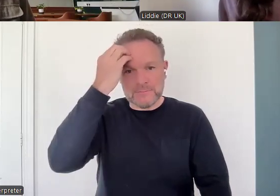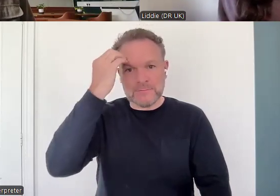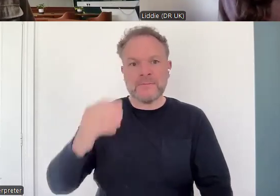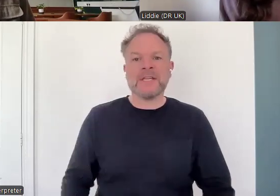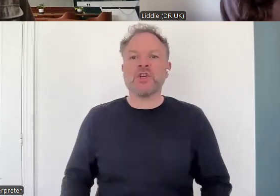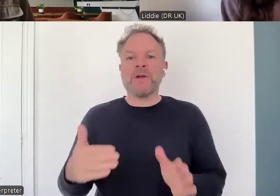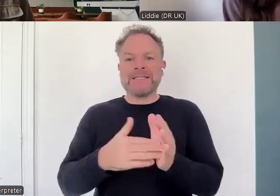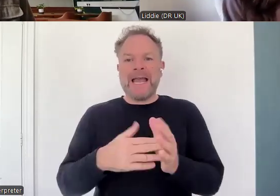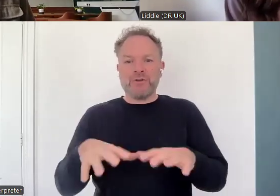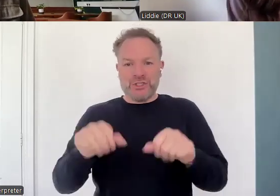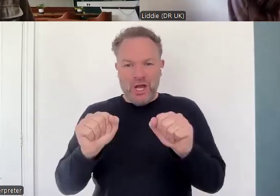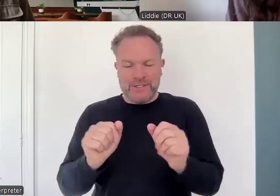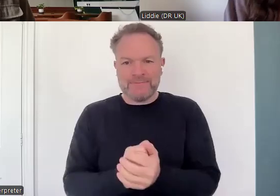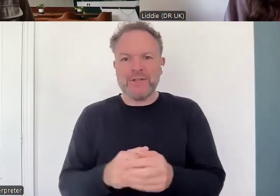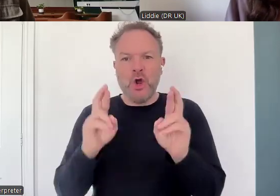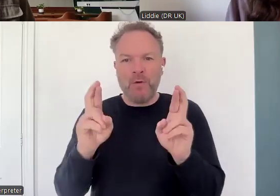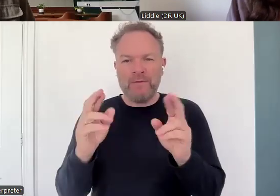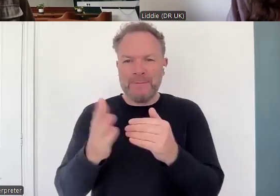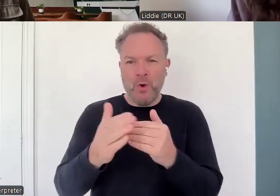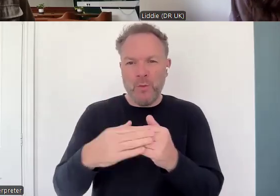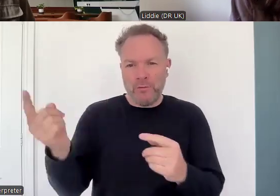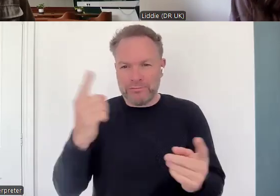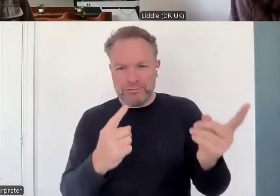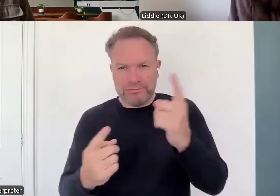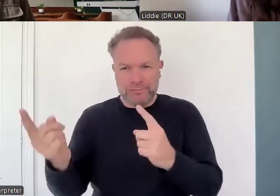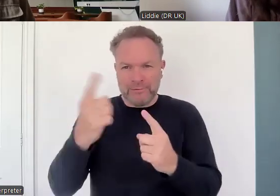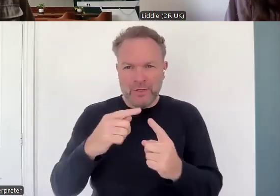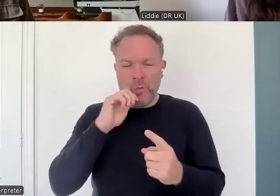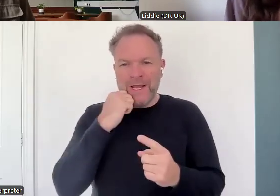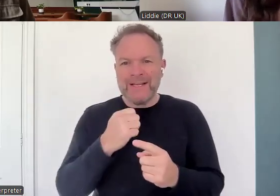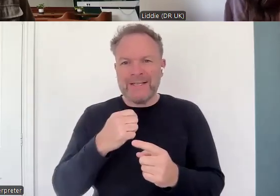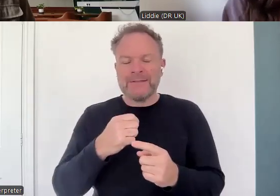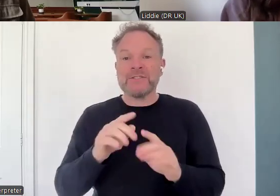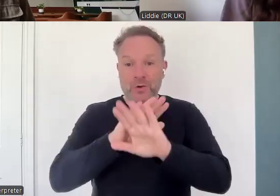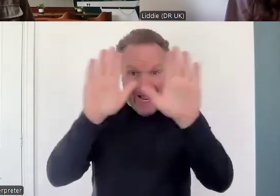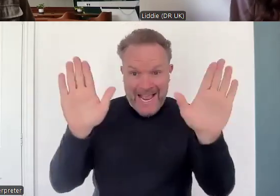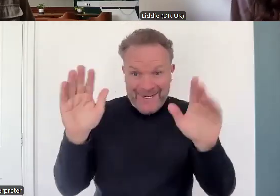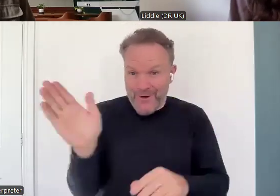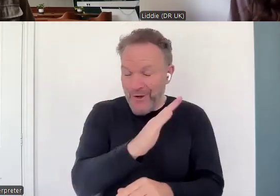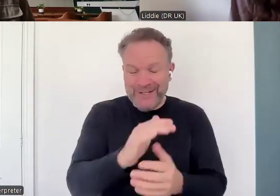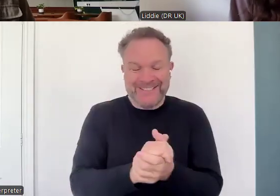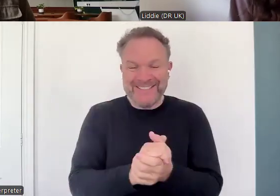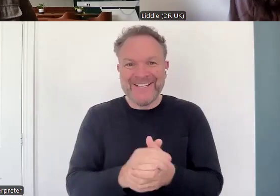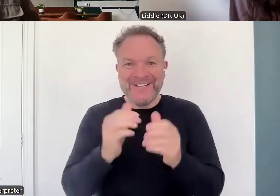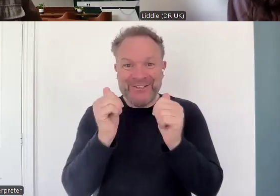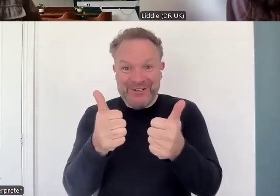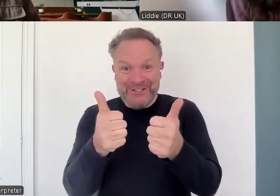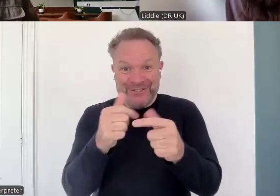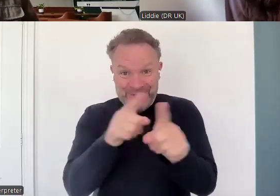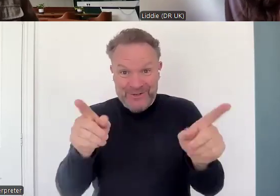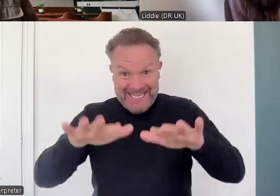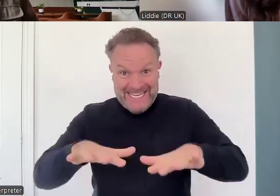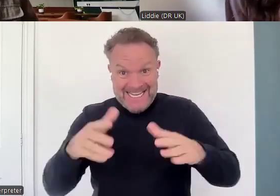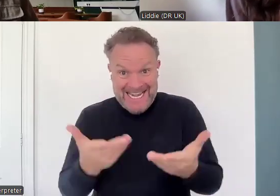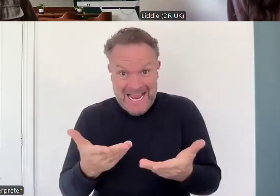we'll get started and hopefully a few more people will be joining as I'm talking. But hi everyone, so good to have you all here as